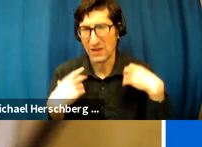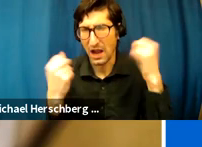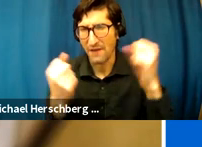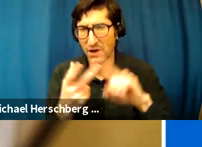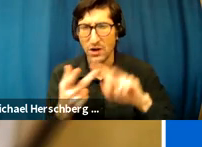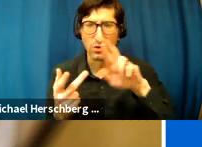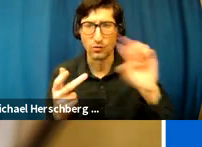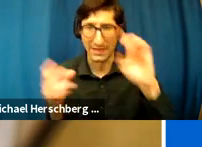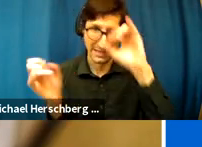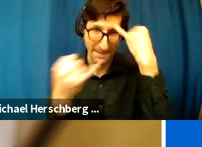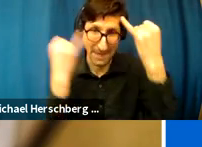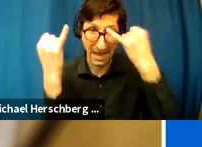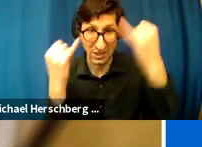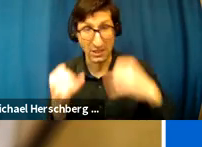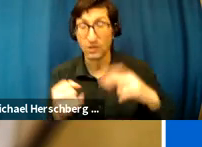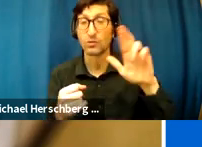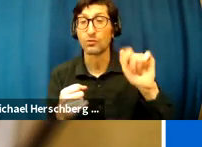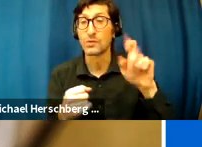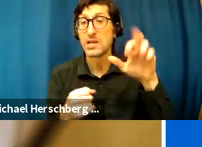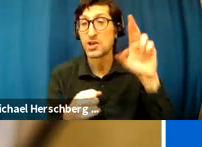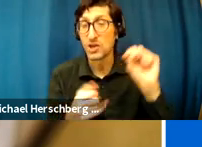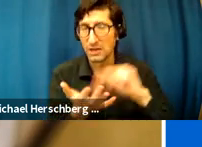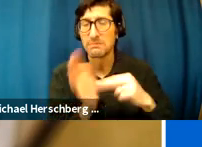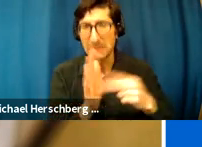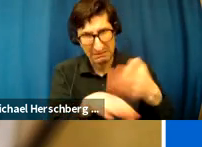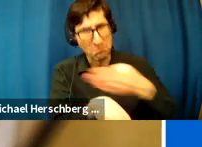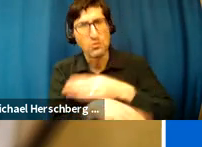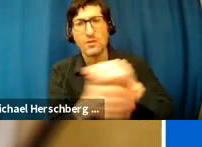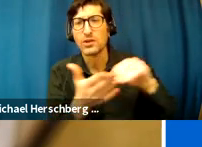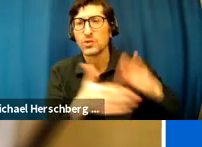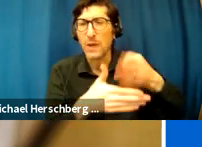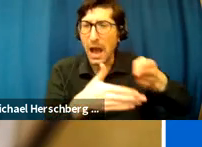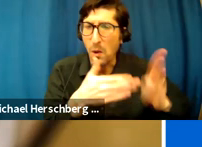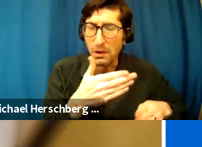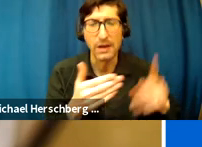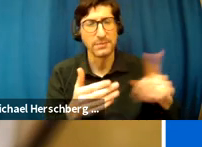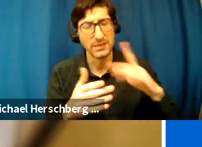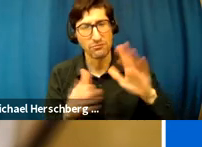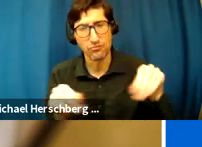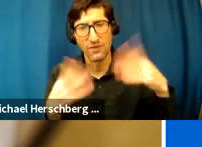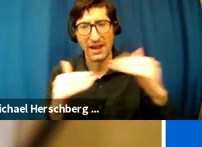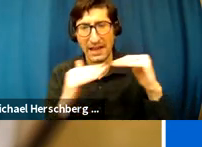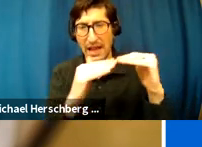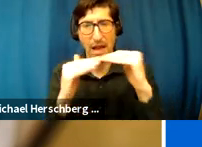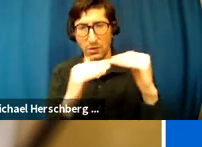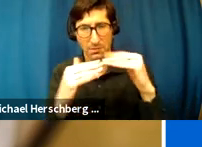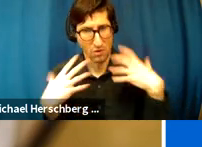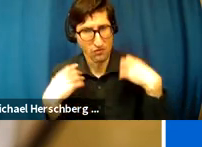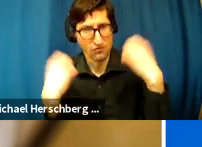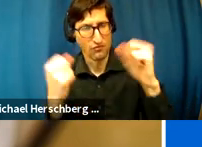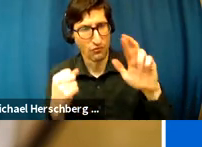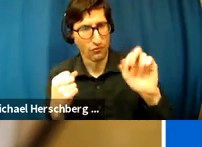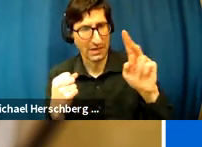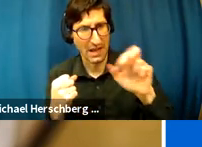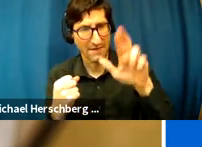recovery budget is heavily focused on improving student outcomes, advancing equitable recovery, and promoting